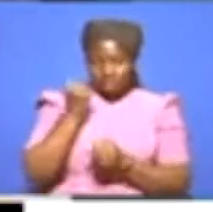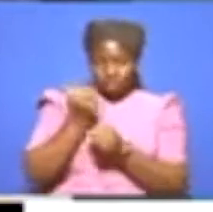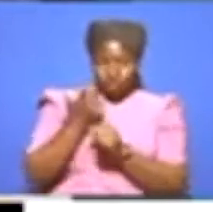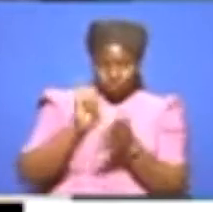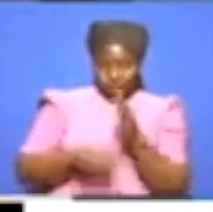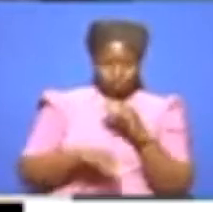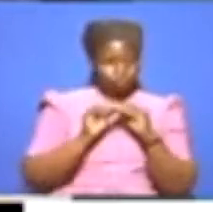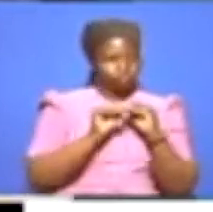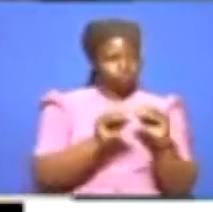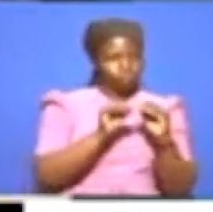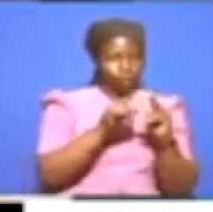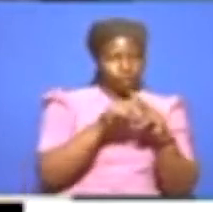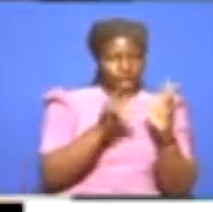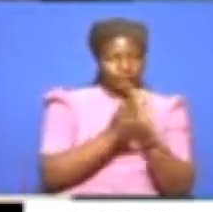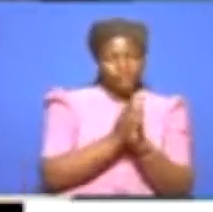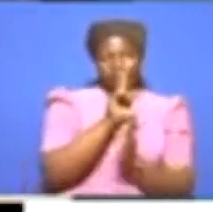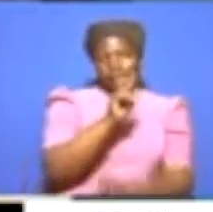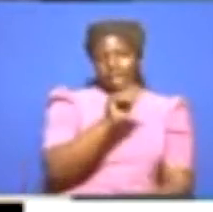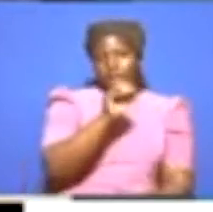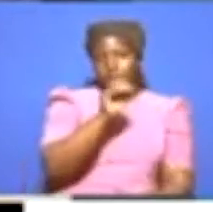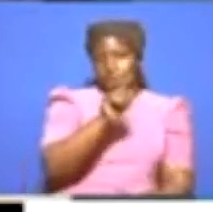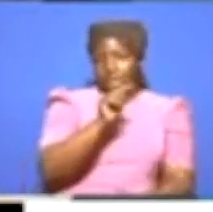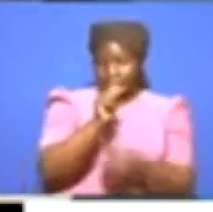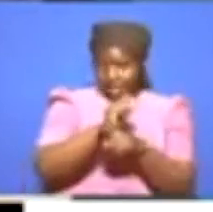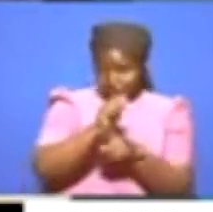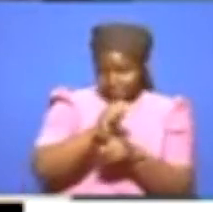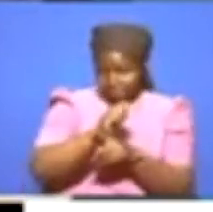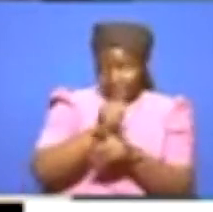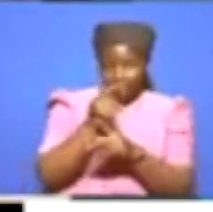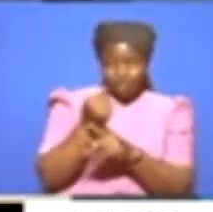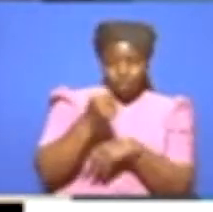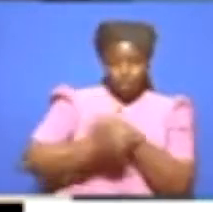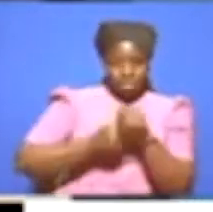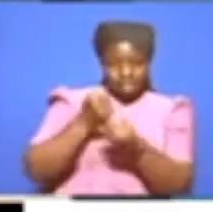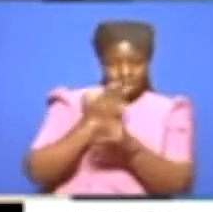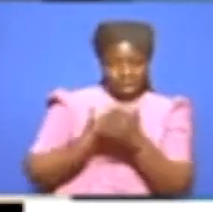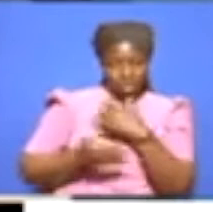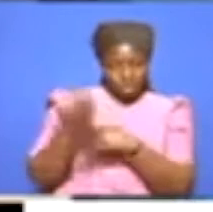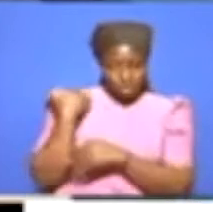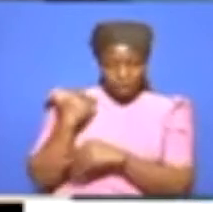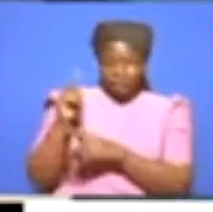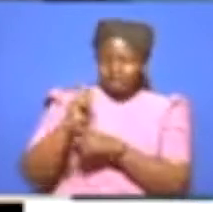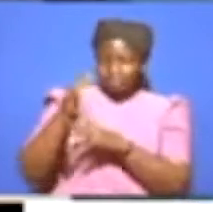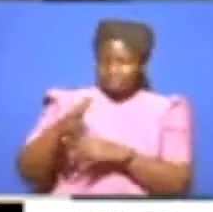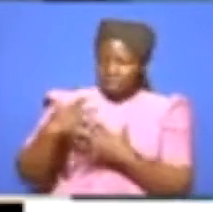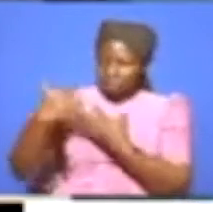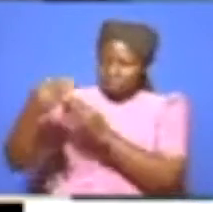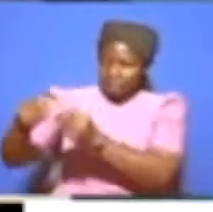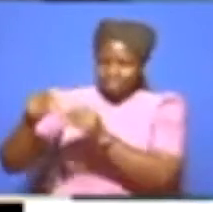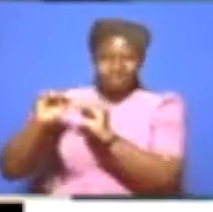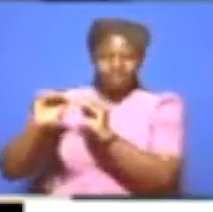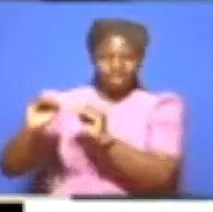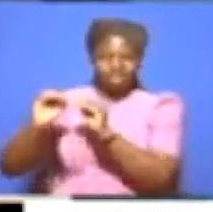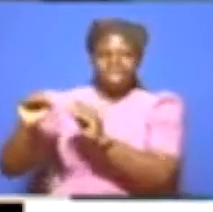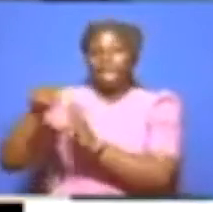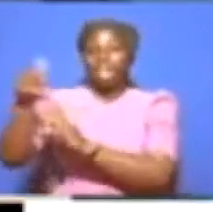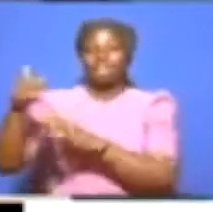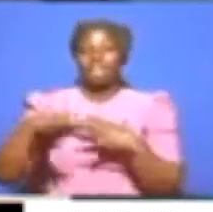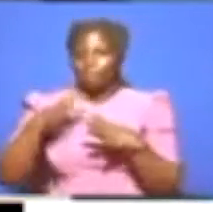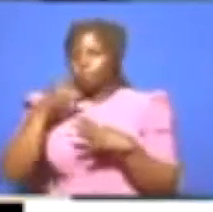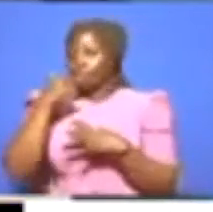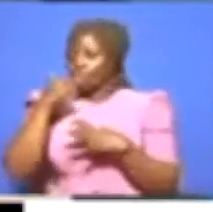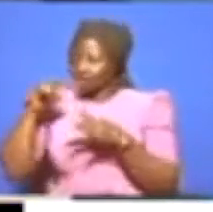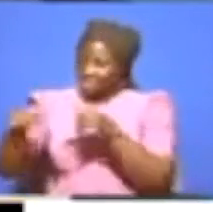training the trainers a couple of years ago. Then the trainers went on and started training the other people who are now going to go